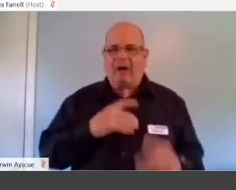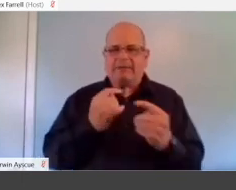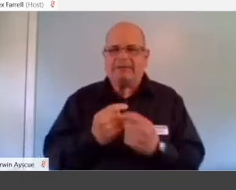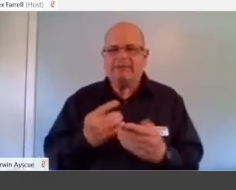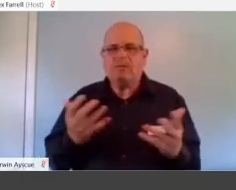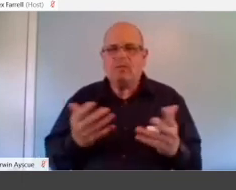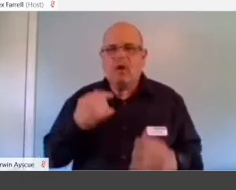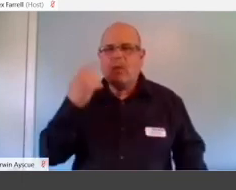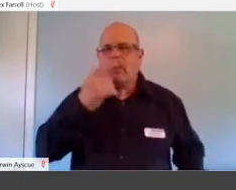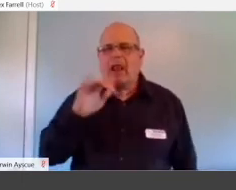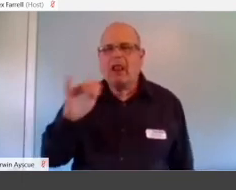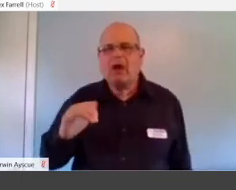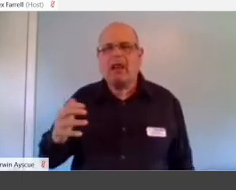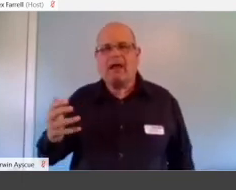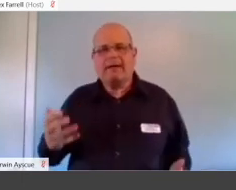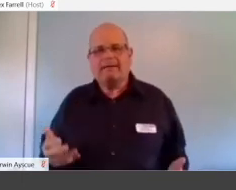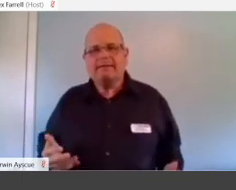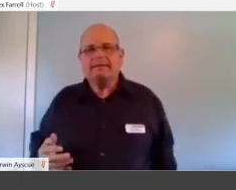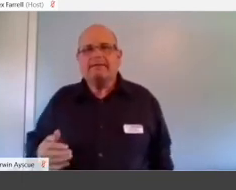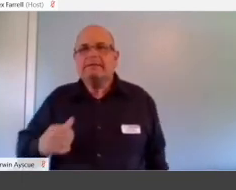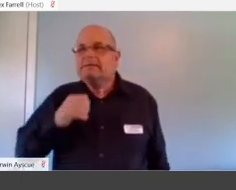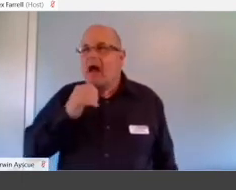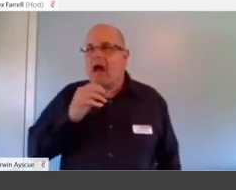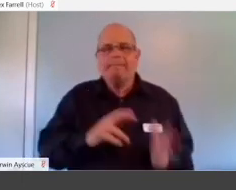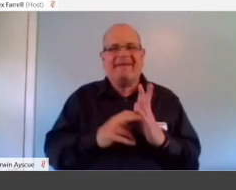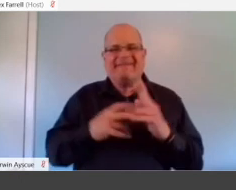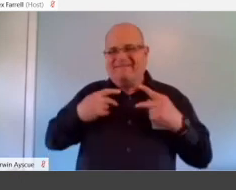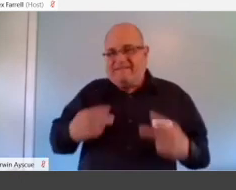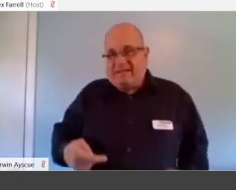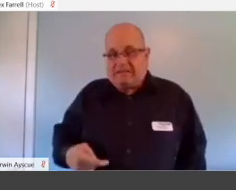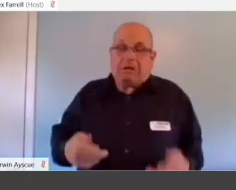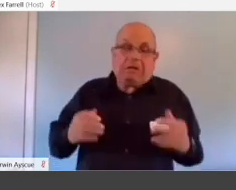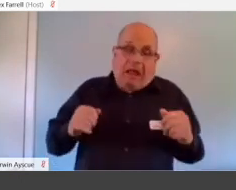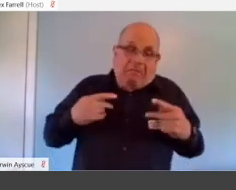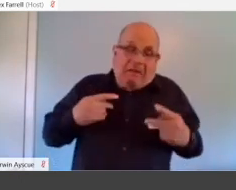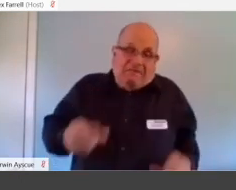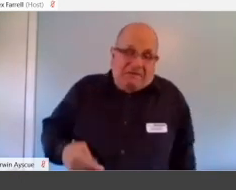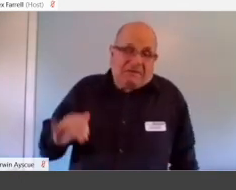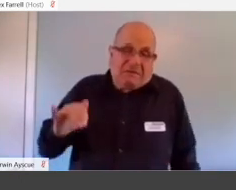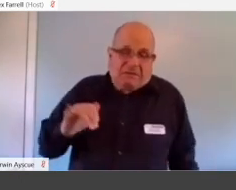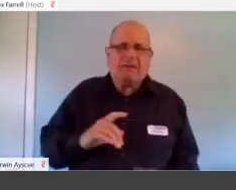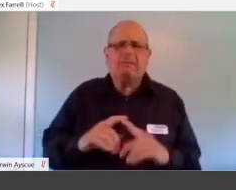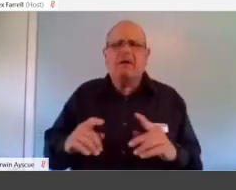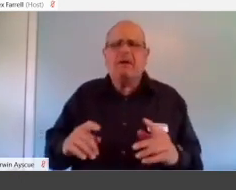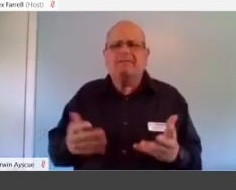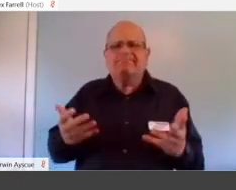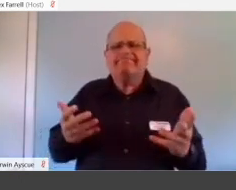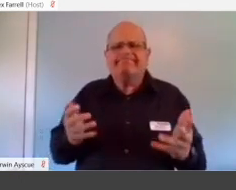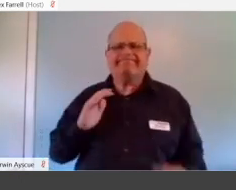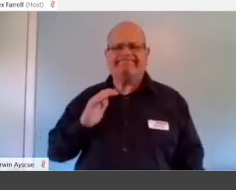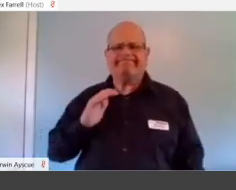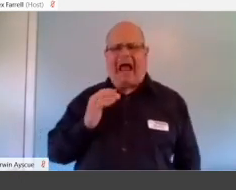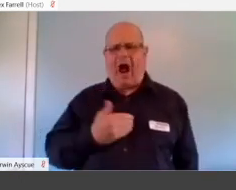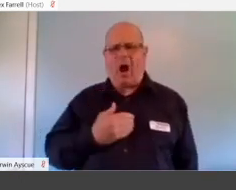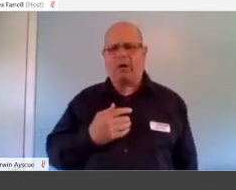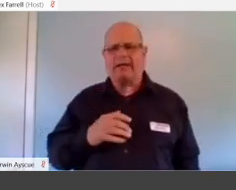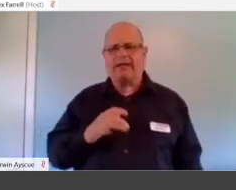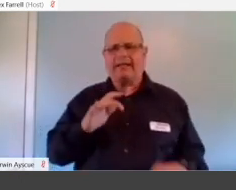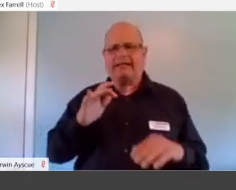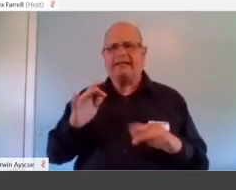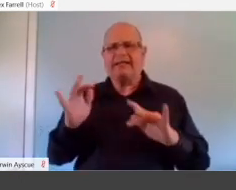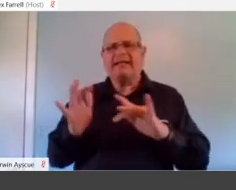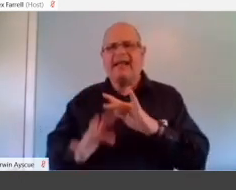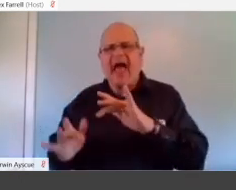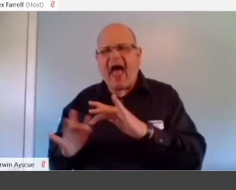like. And I don't mean physically, but although that could be part of it, but where are the gaps? Where are blind spots? Where are